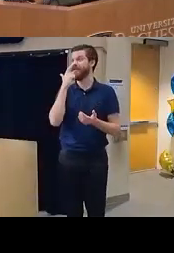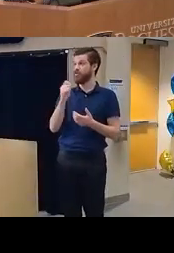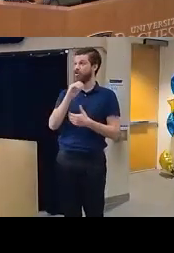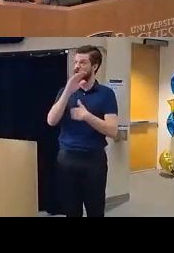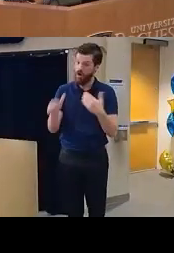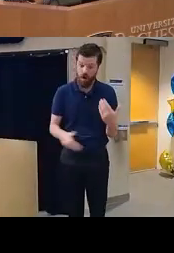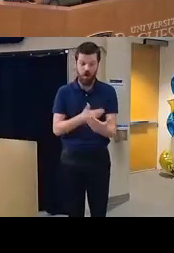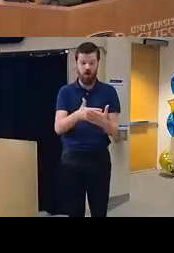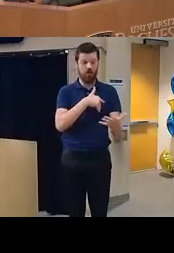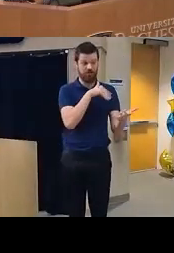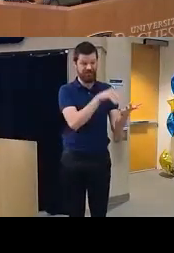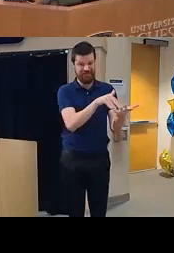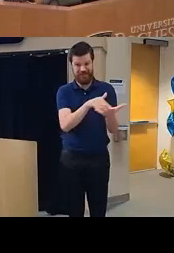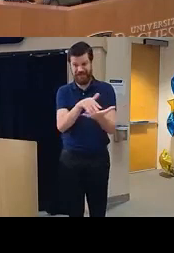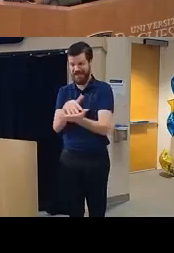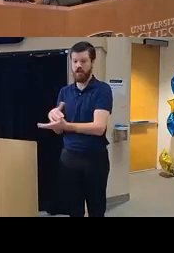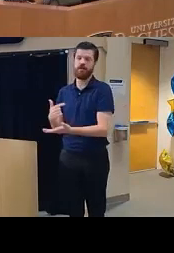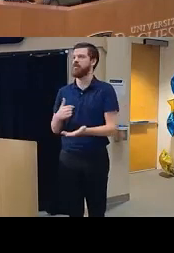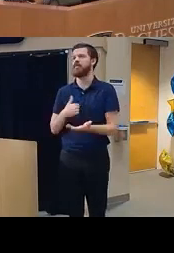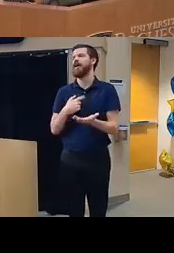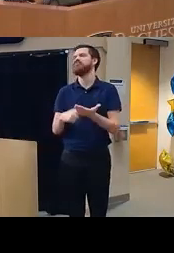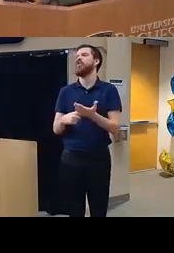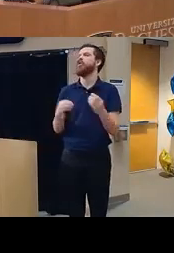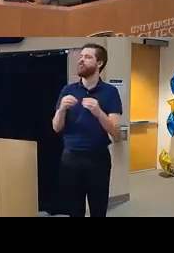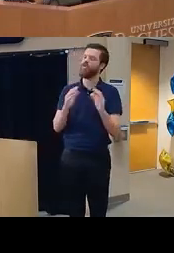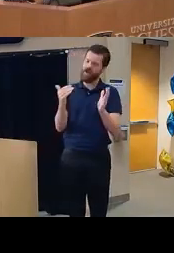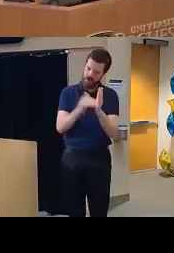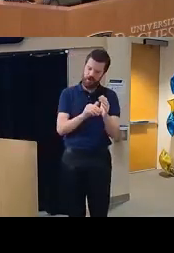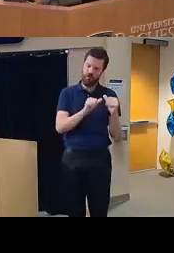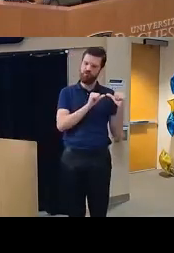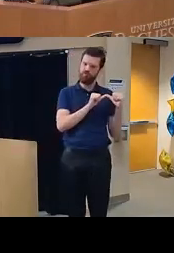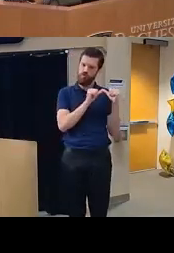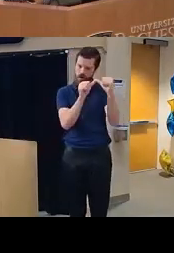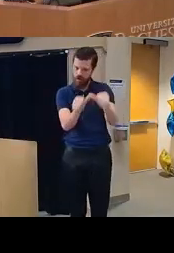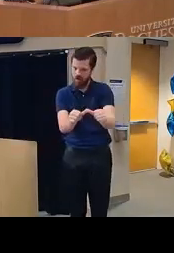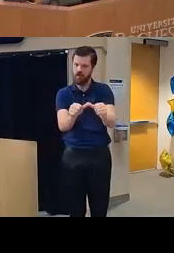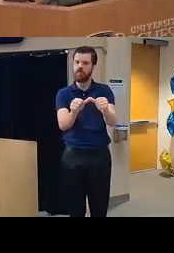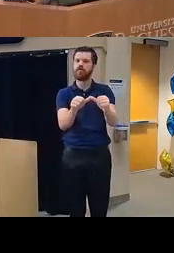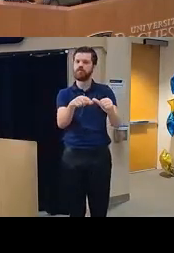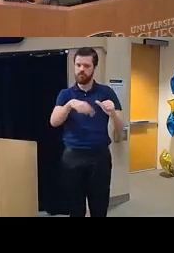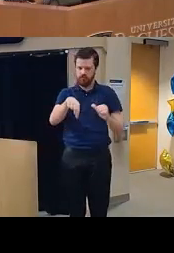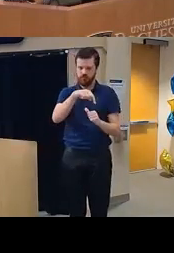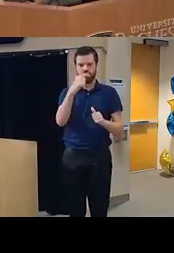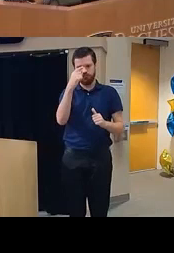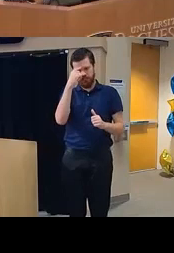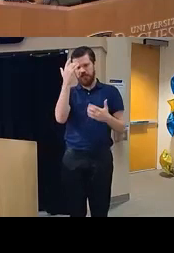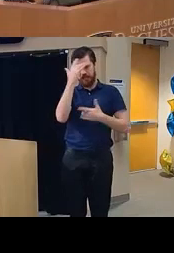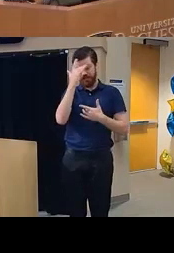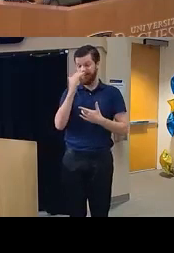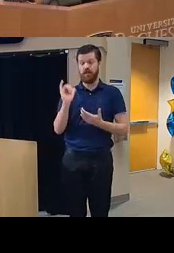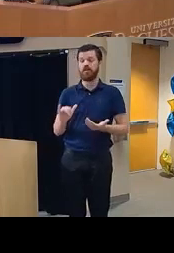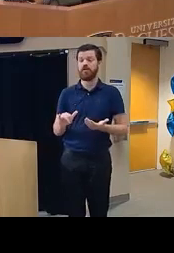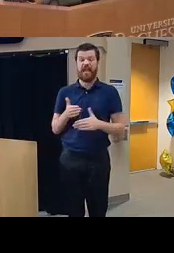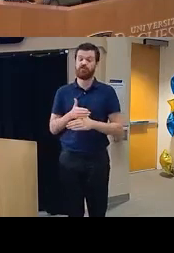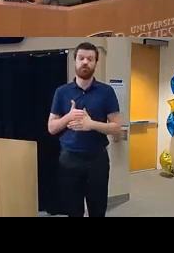studies I've done, and again, I'm talking more of a chronic population with chronic mental illness, people who've been on like